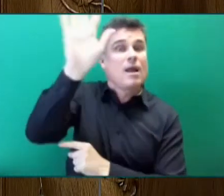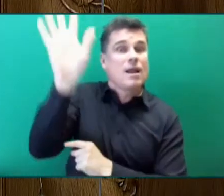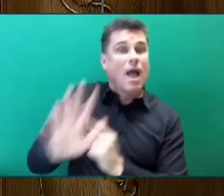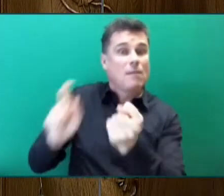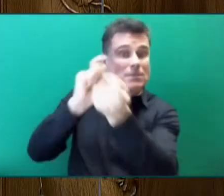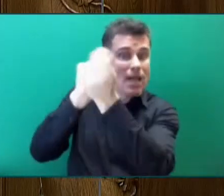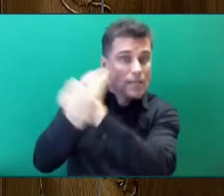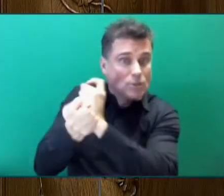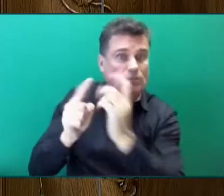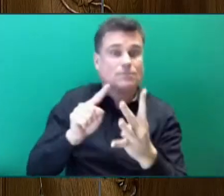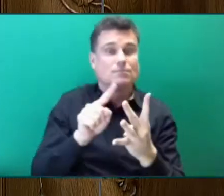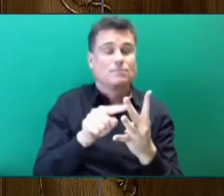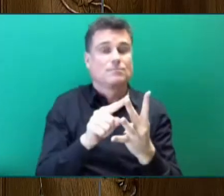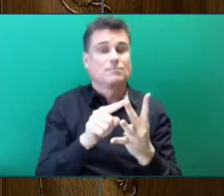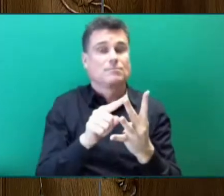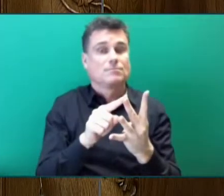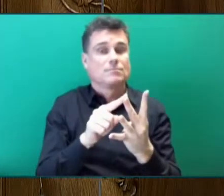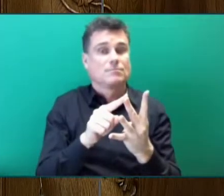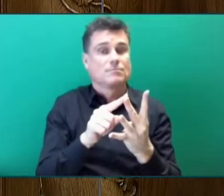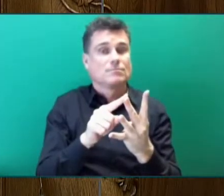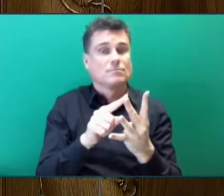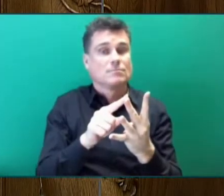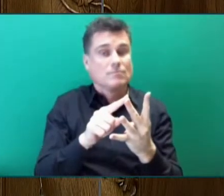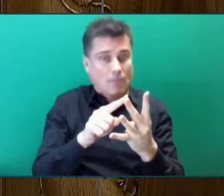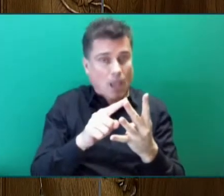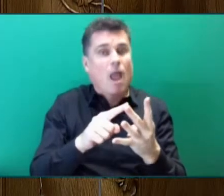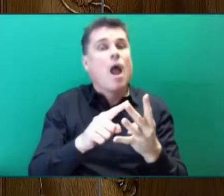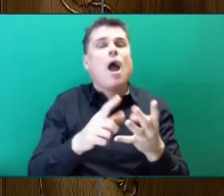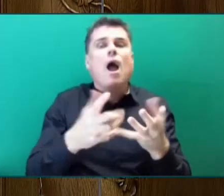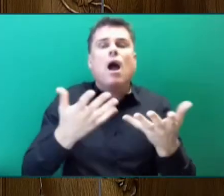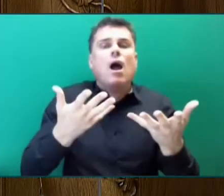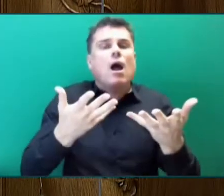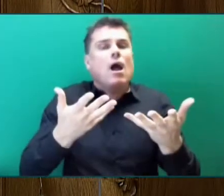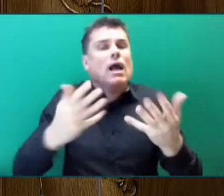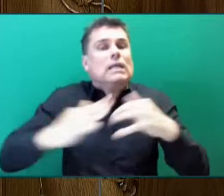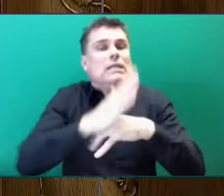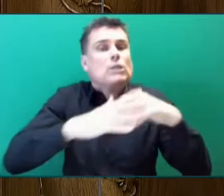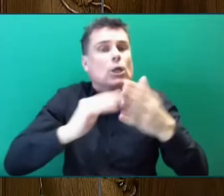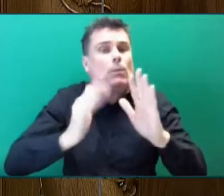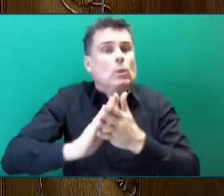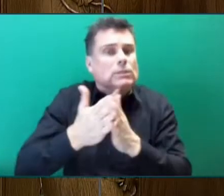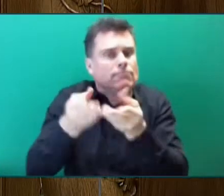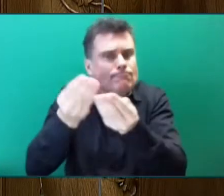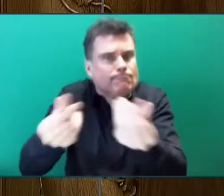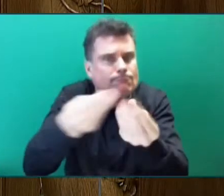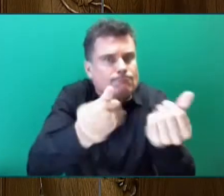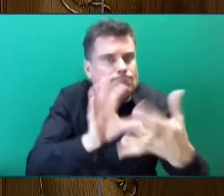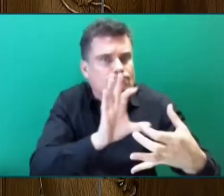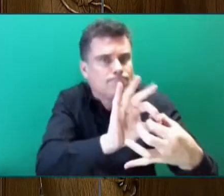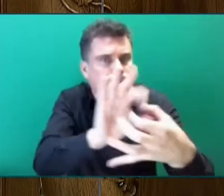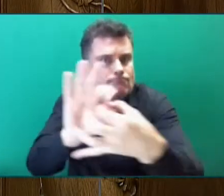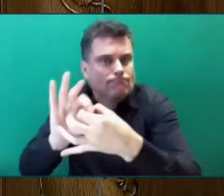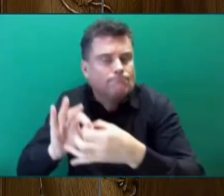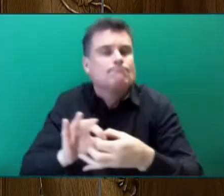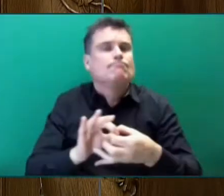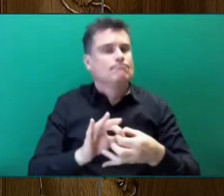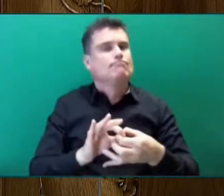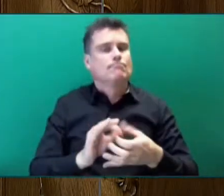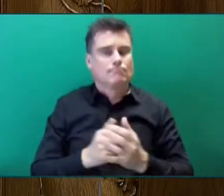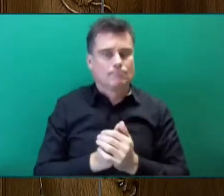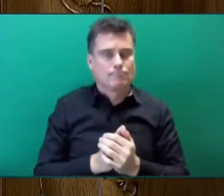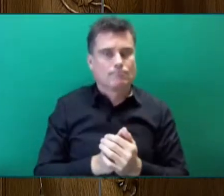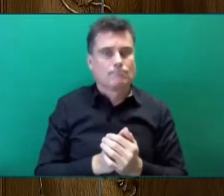Nothing is more important than the health of your family. While the scale of COVID-19 means that we use numbers to understand its